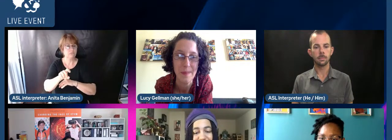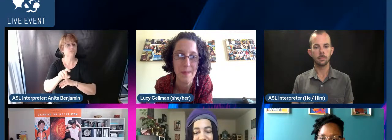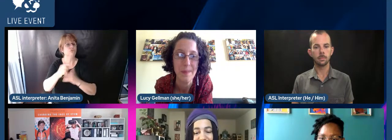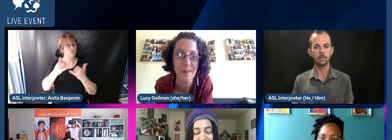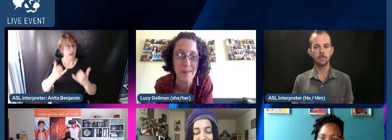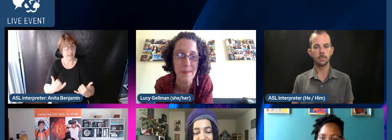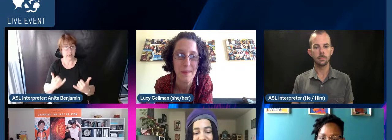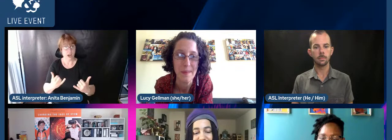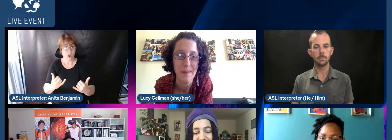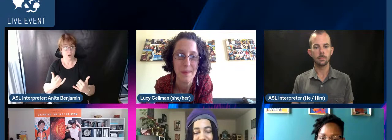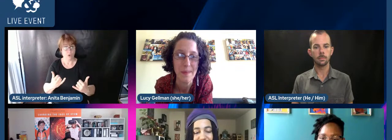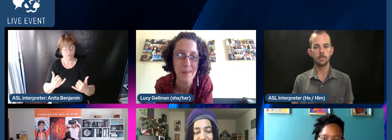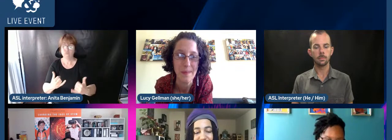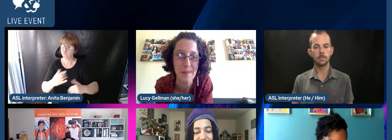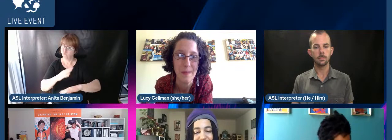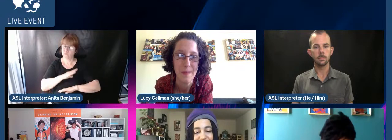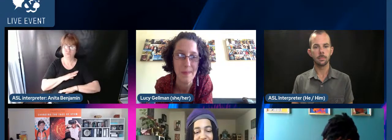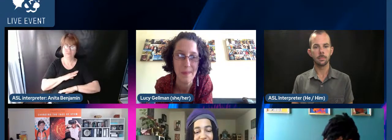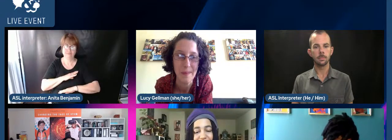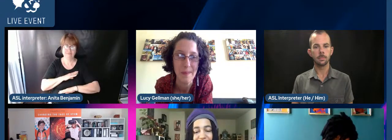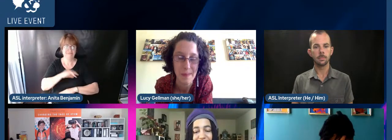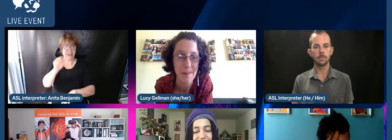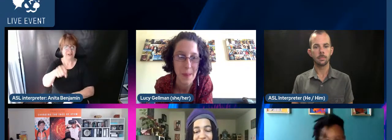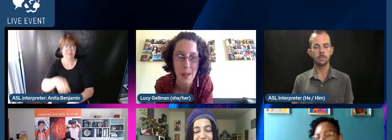moment. Yeah.